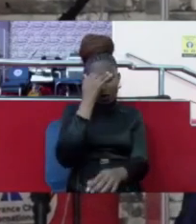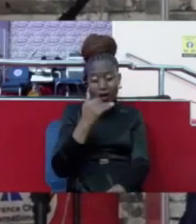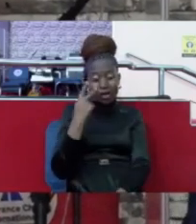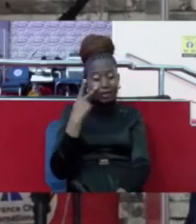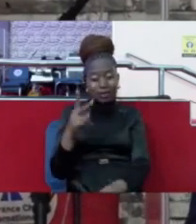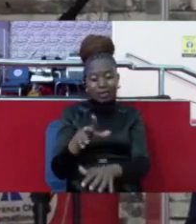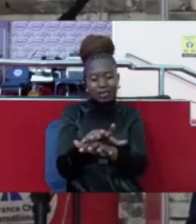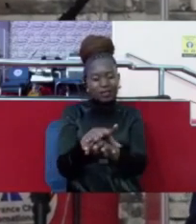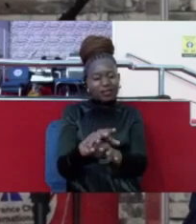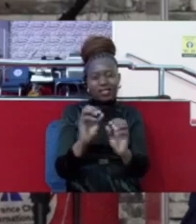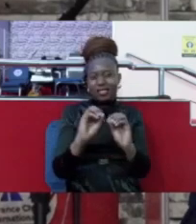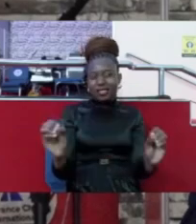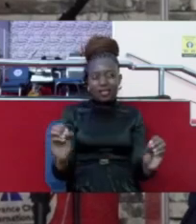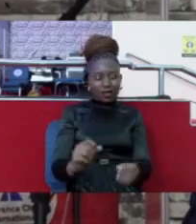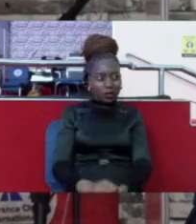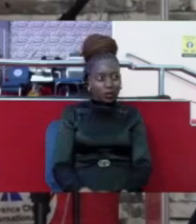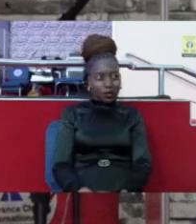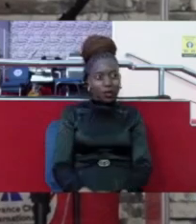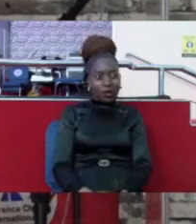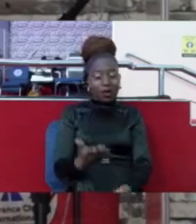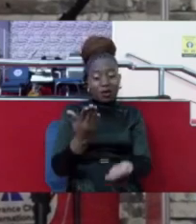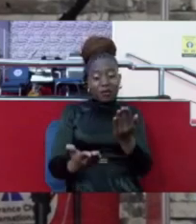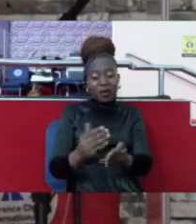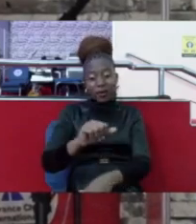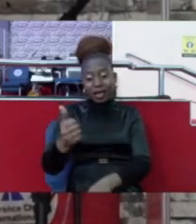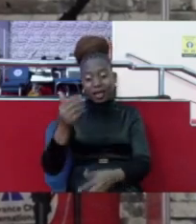Maybe some of them don't even know what a fish is.